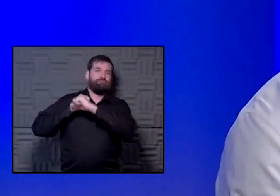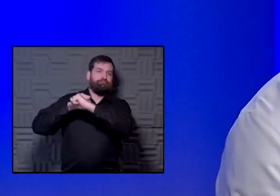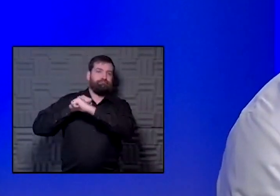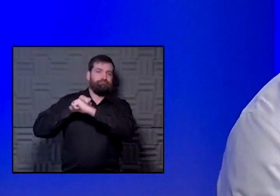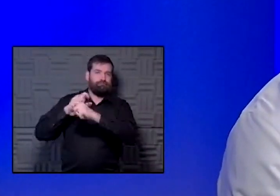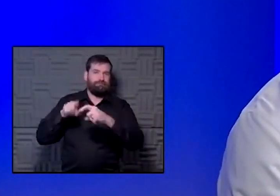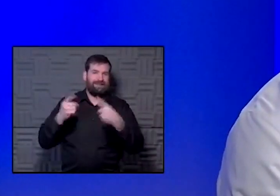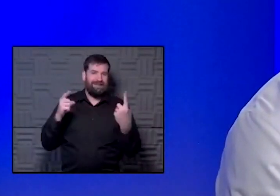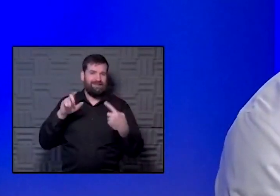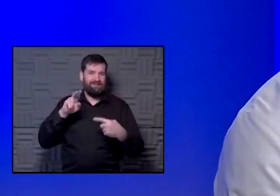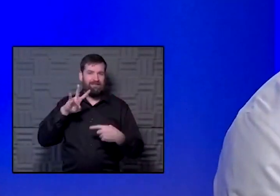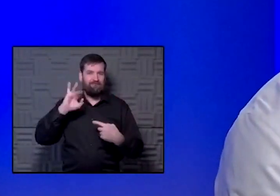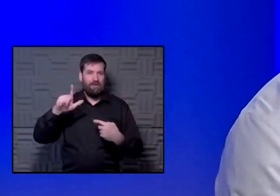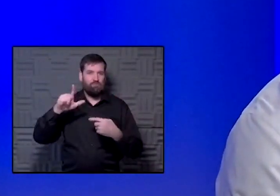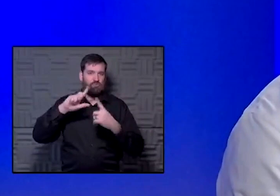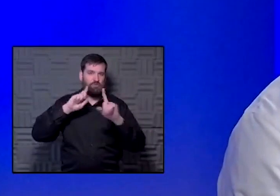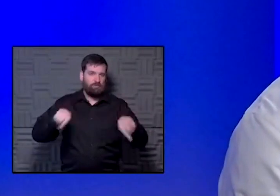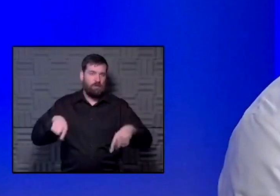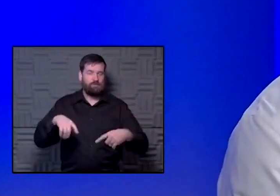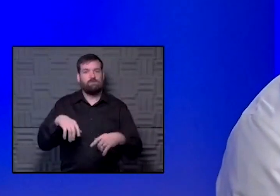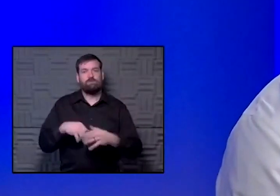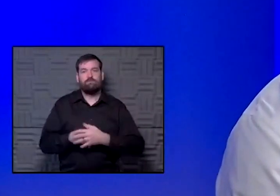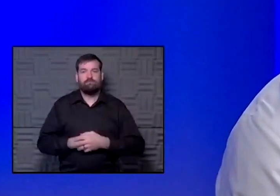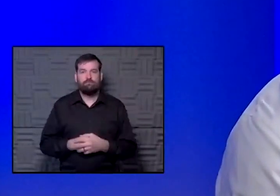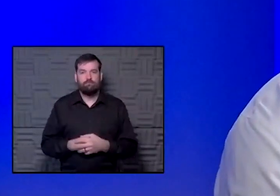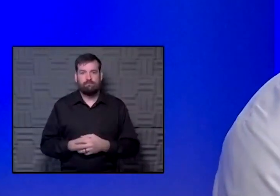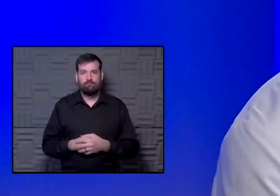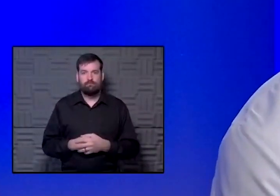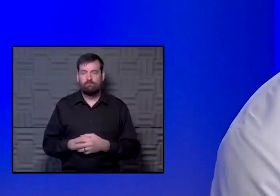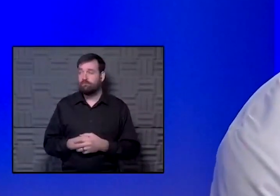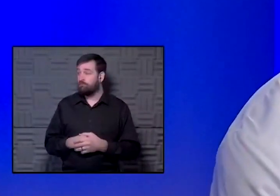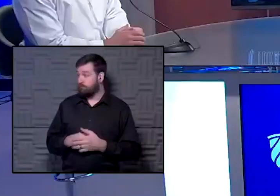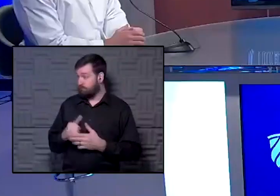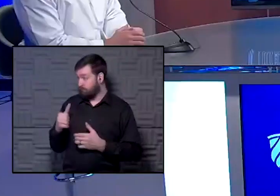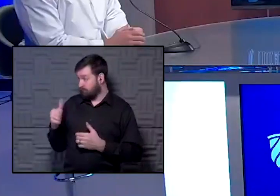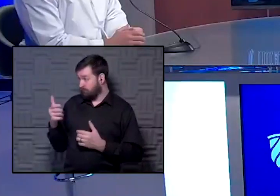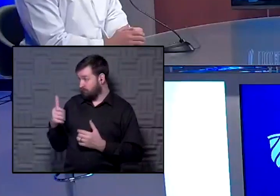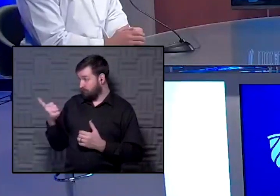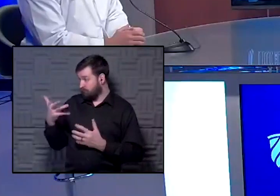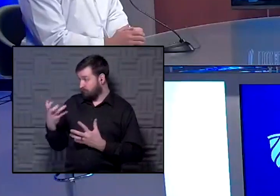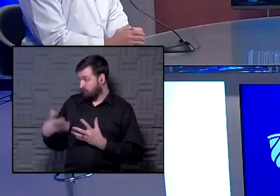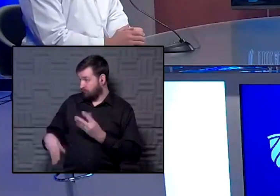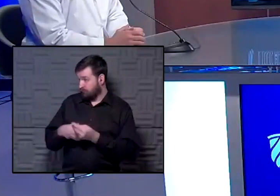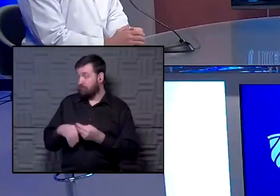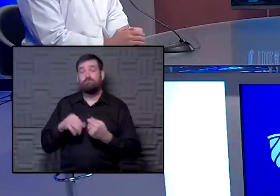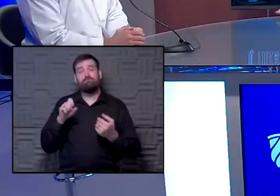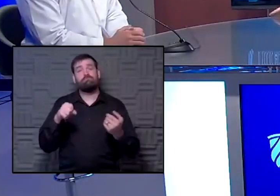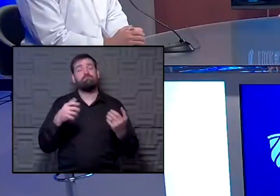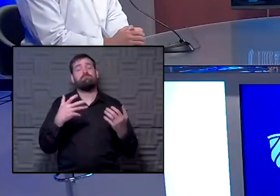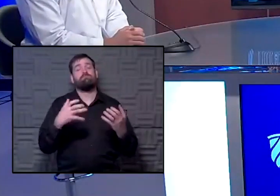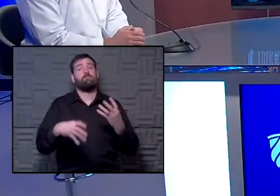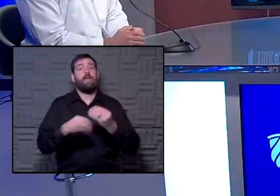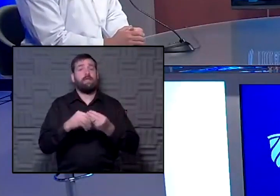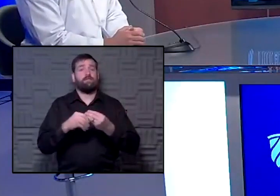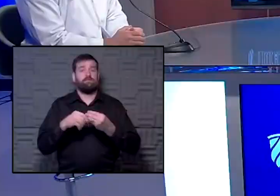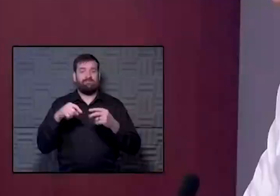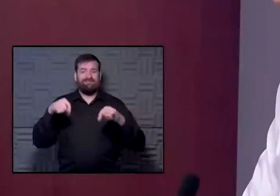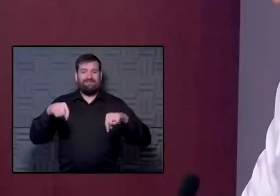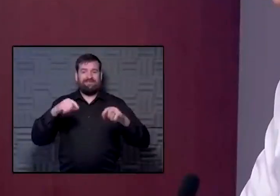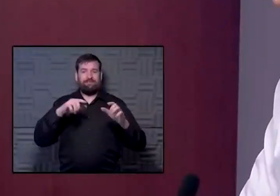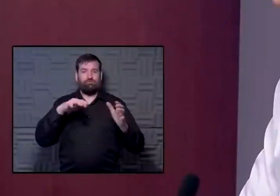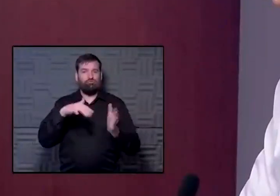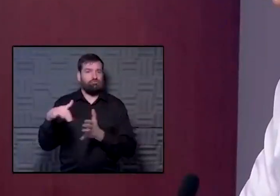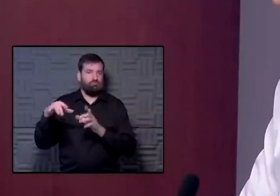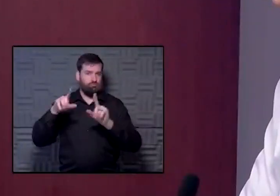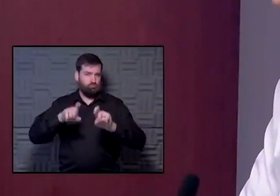antiviral response quicker than just with natural infection. Okay. Anything else? Yeah, the thing I would add that makes this trial different